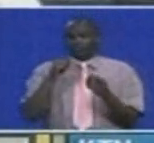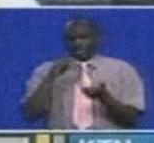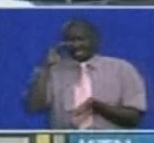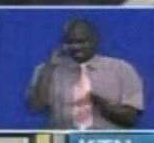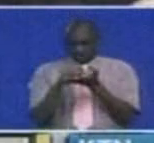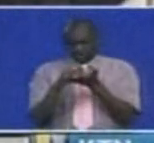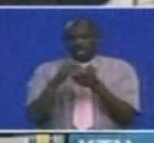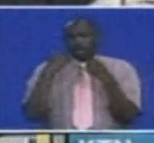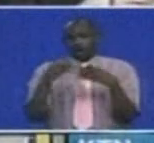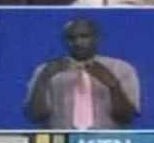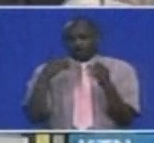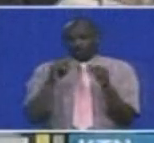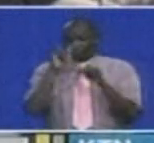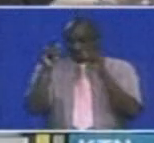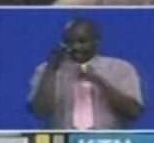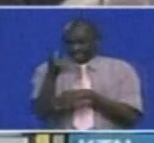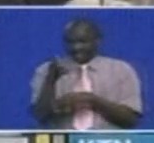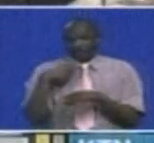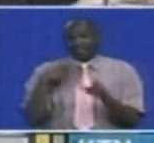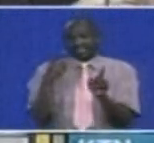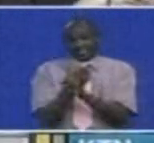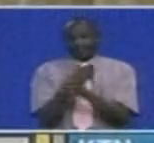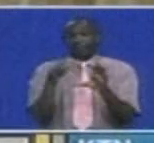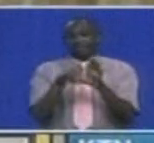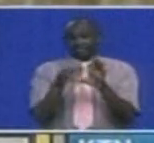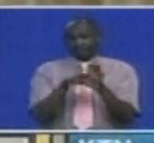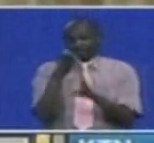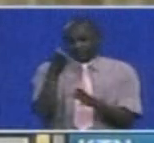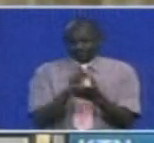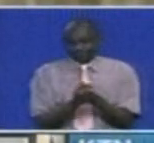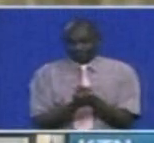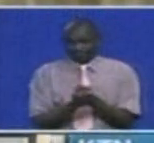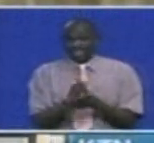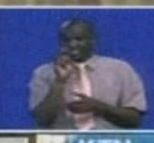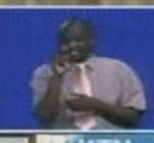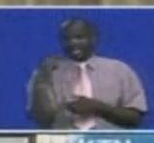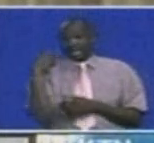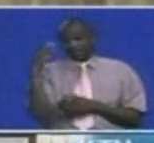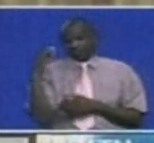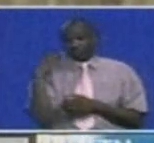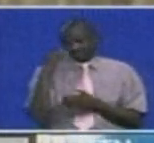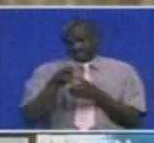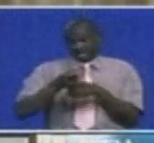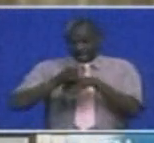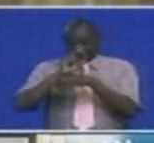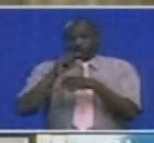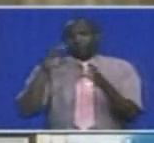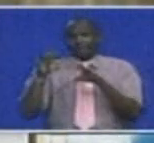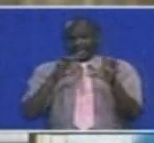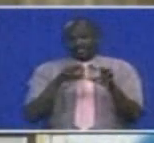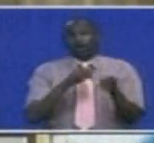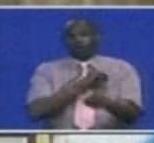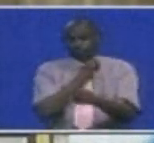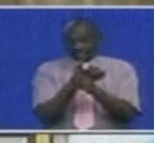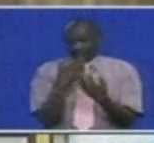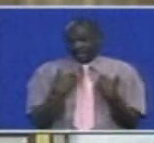exchange losses associated with foreign investor participation. Look at the Capital Markets Authority. There is what you call these asset-backed